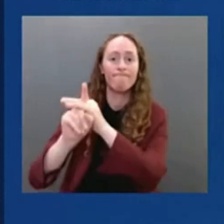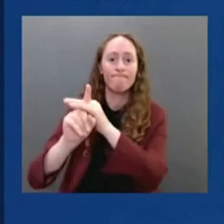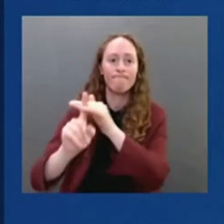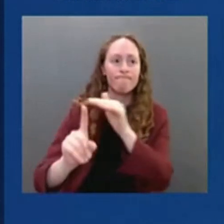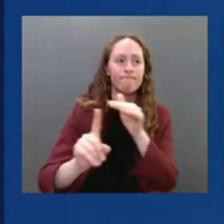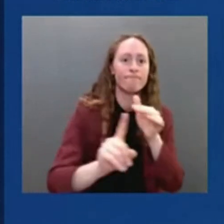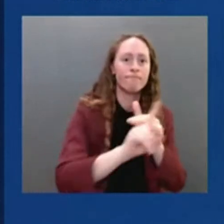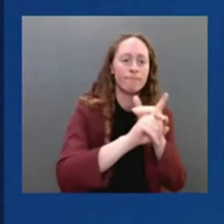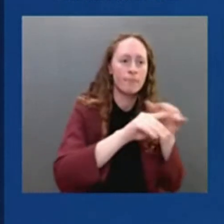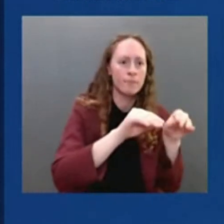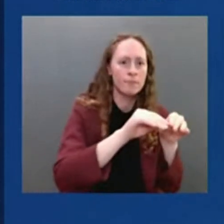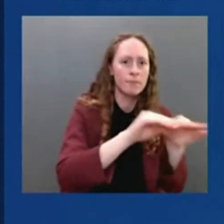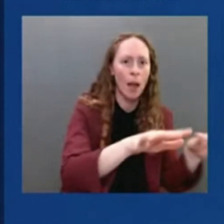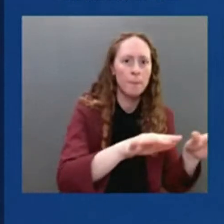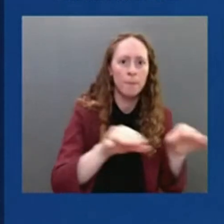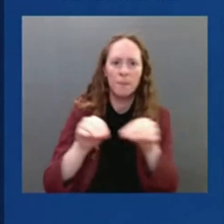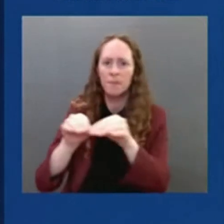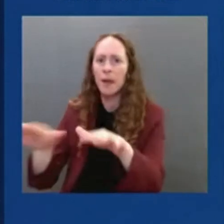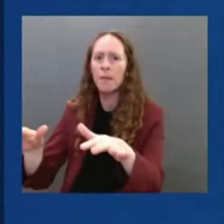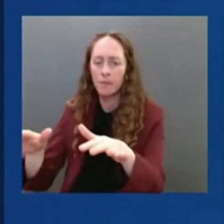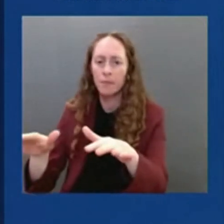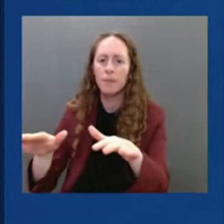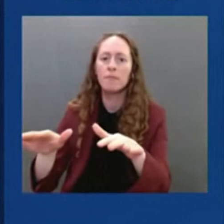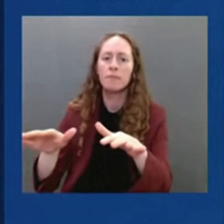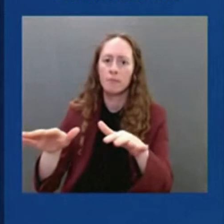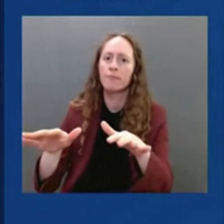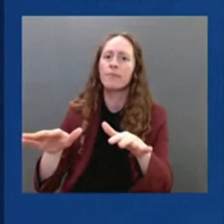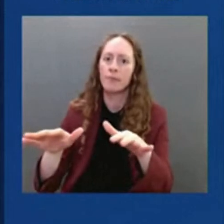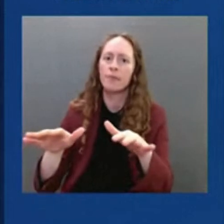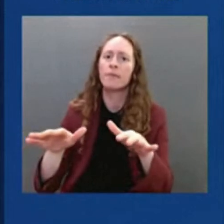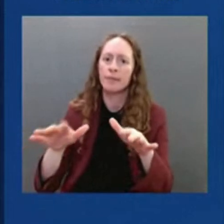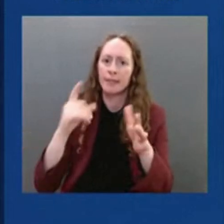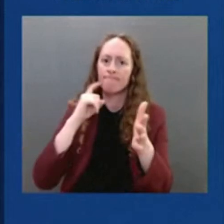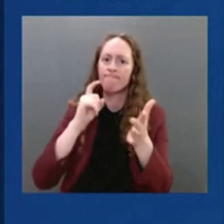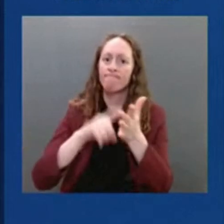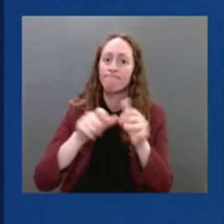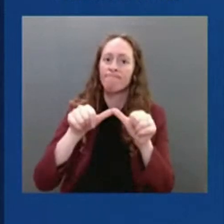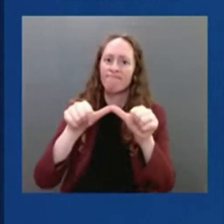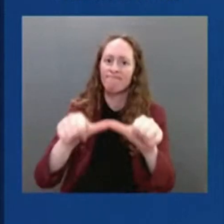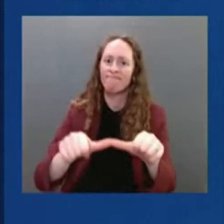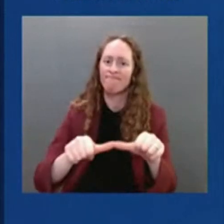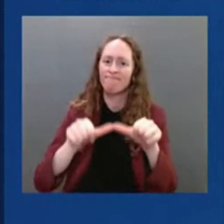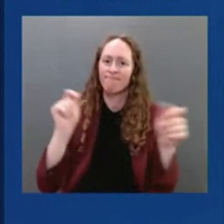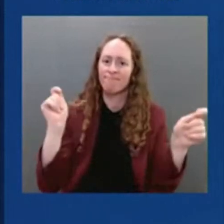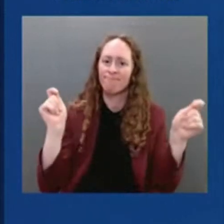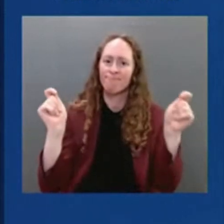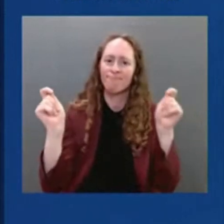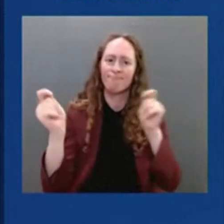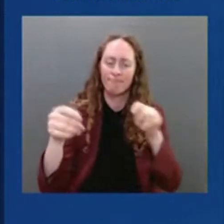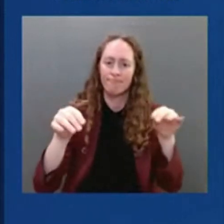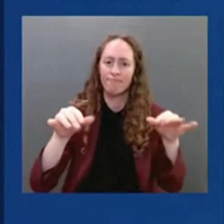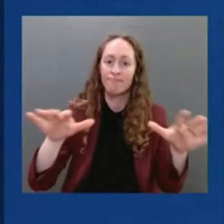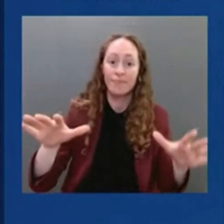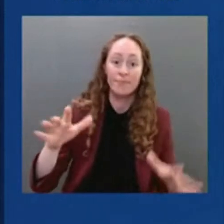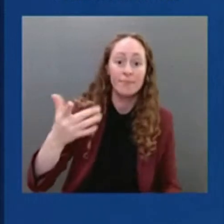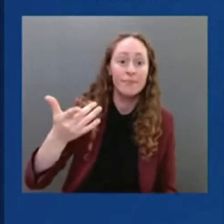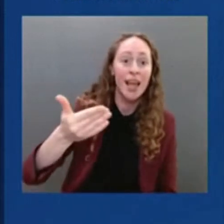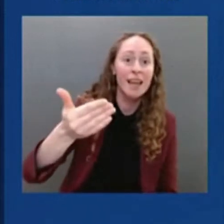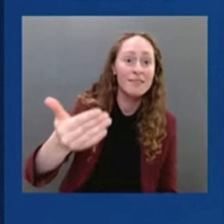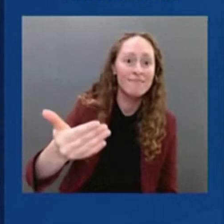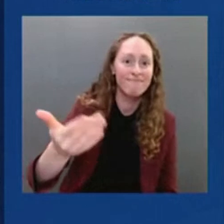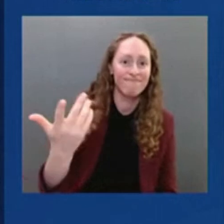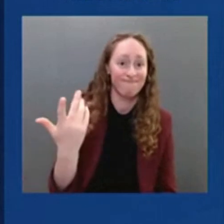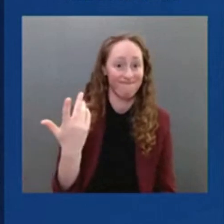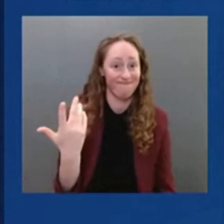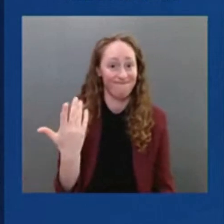with BA4-5, and we don't know what the future will hold, as we might get even more subvariants. So let's